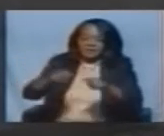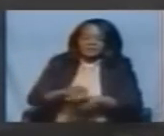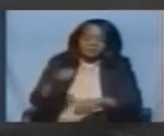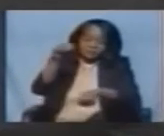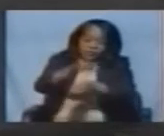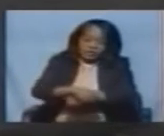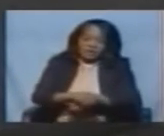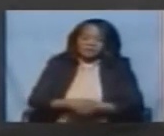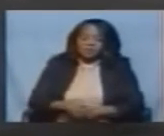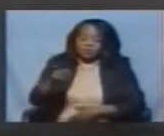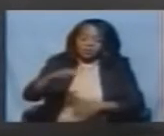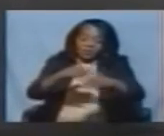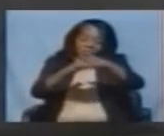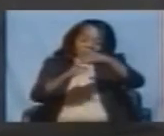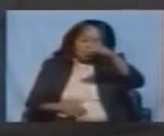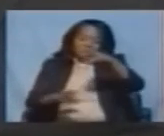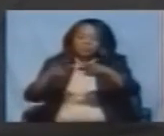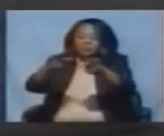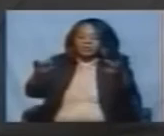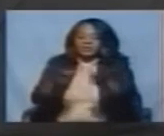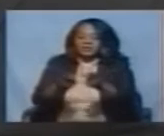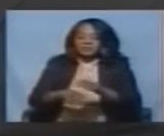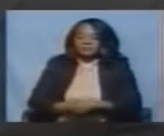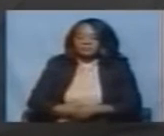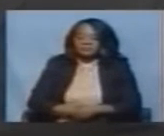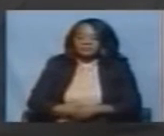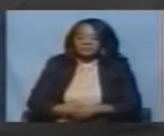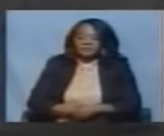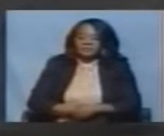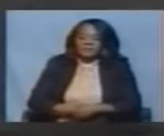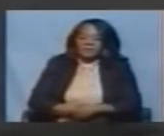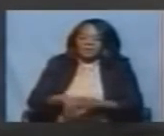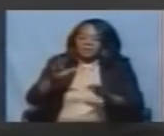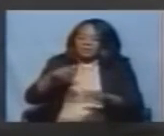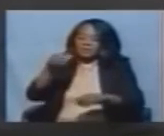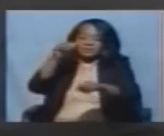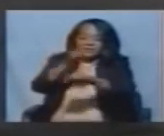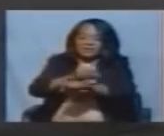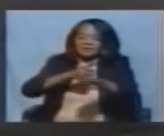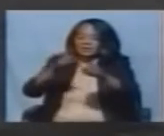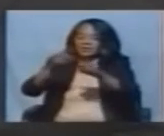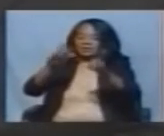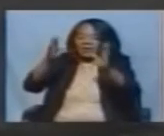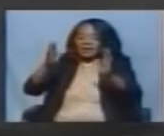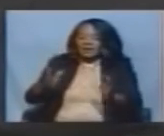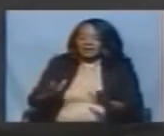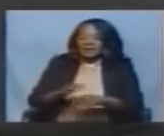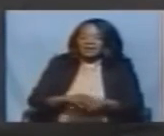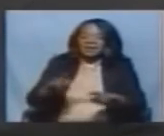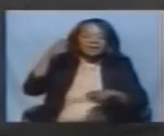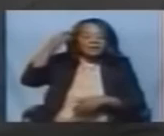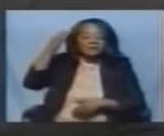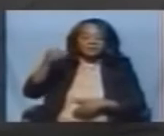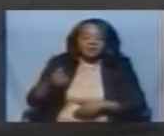you're a junior officer, it won't happen. If I want to see you as a director, I'll speak with you at a certain level. You see? So that's why we feel